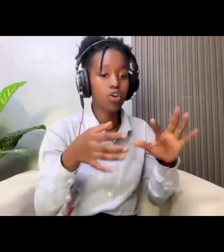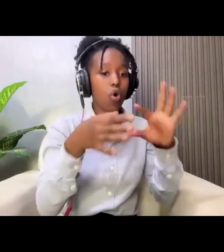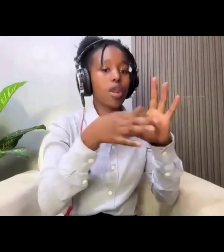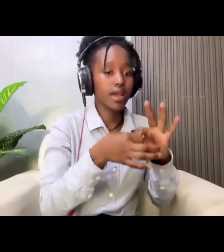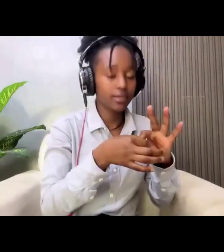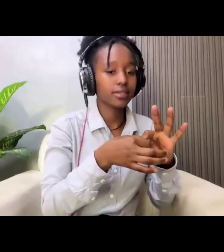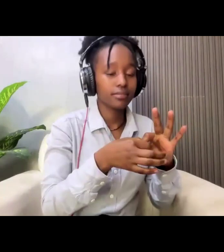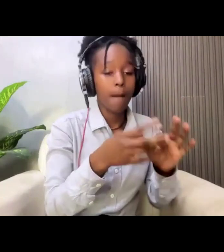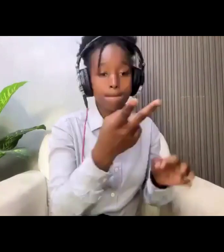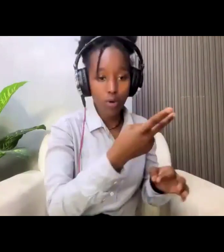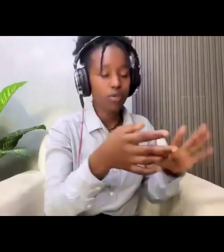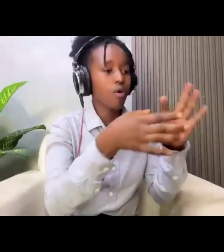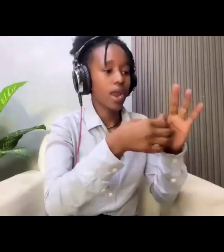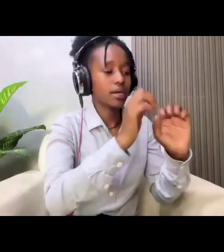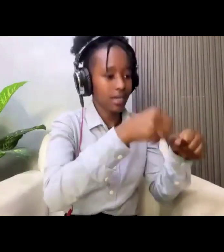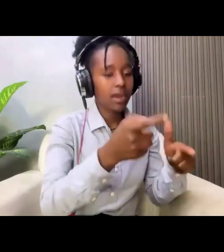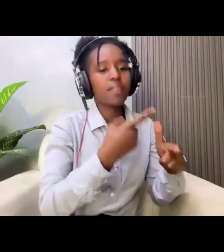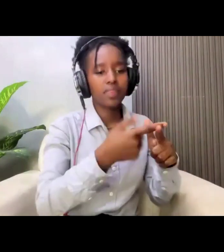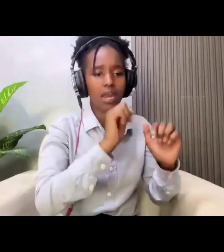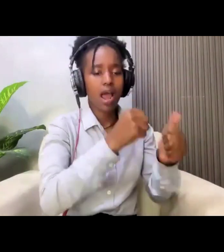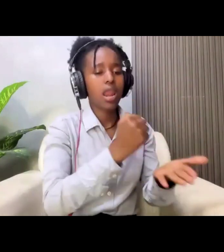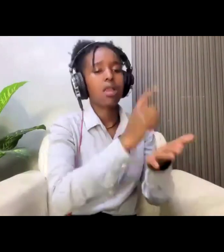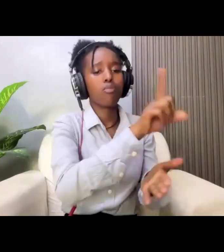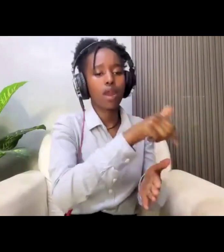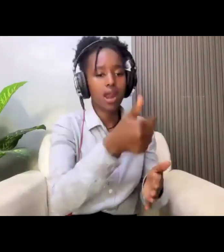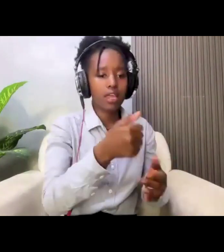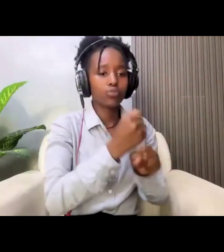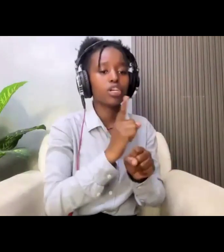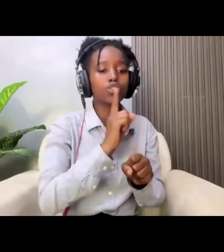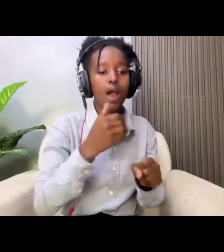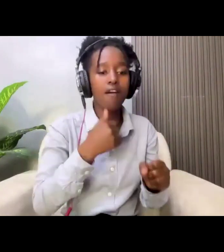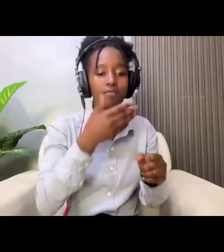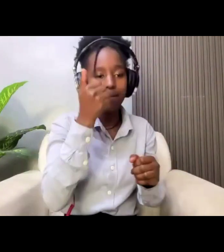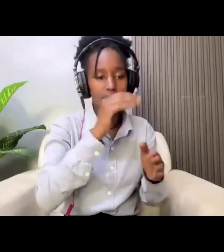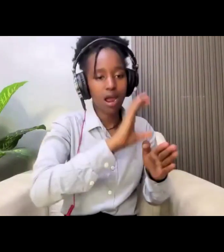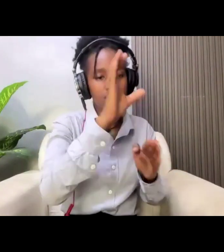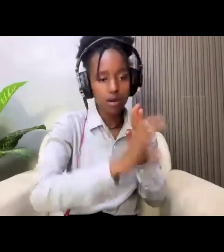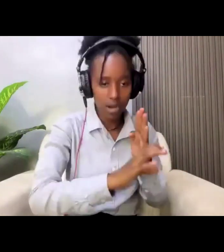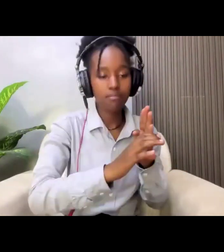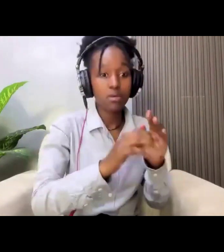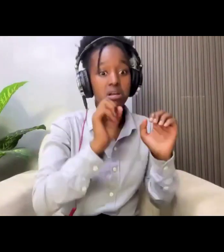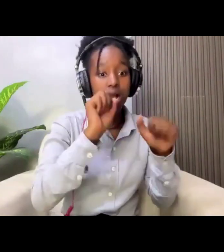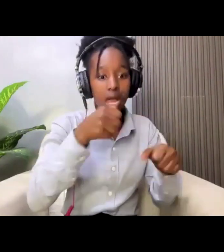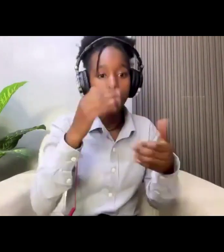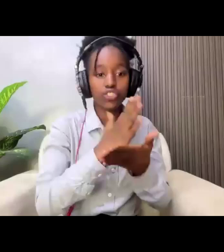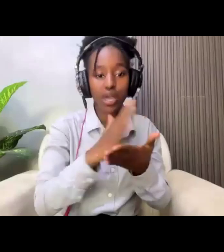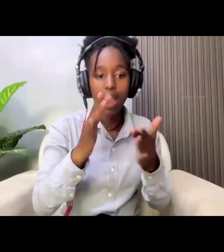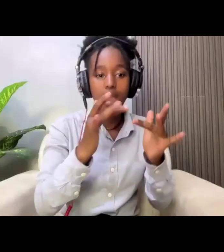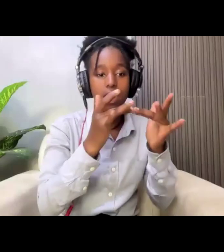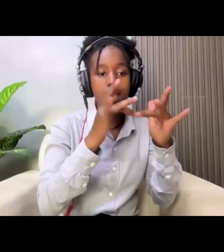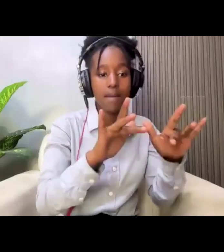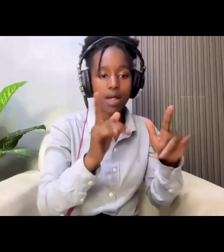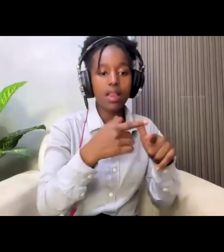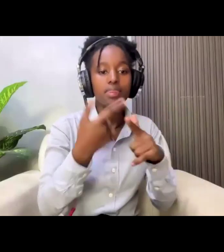me a message to me as the secretary, my email, I will put in the chat